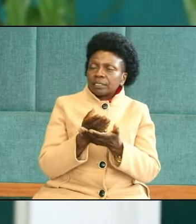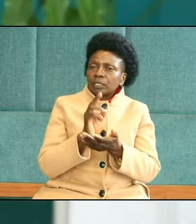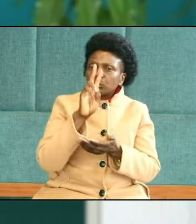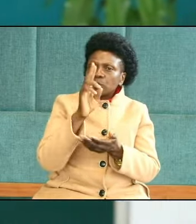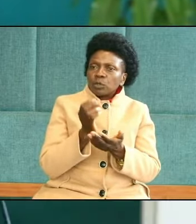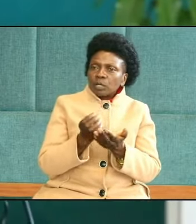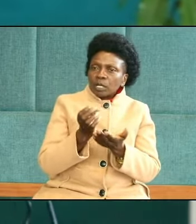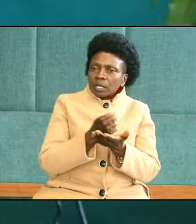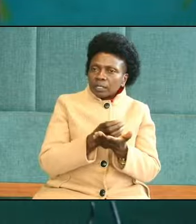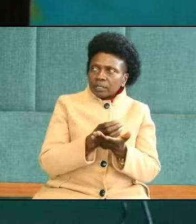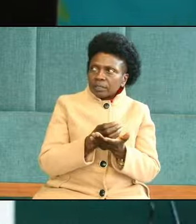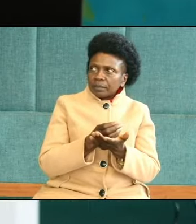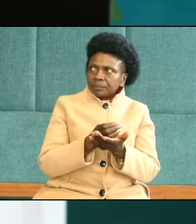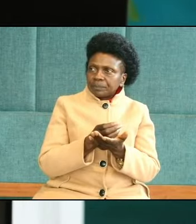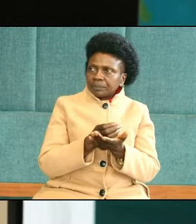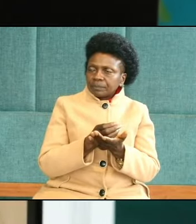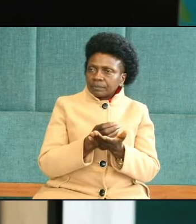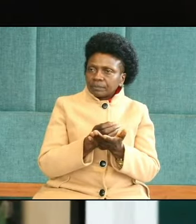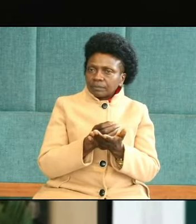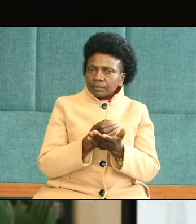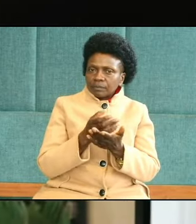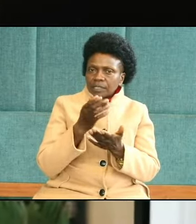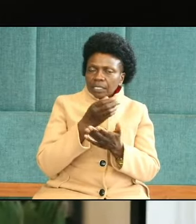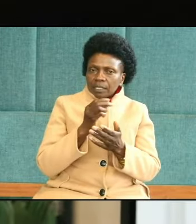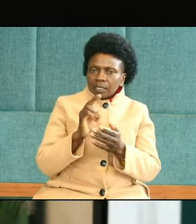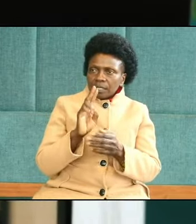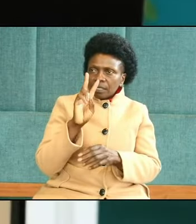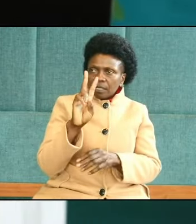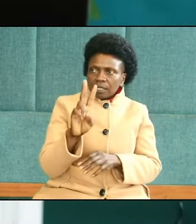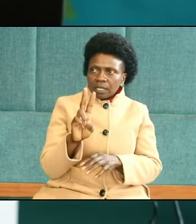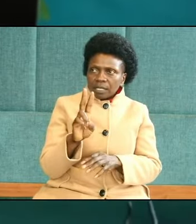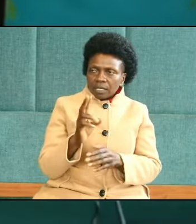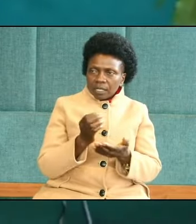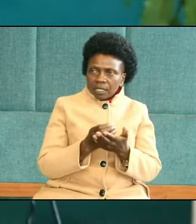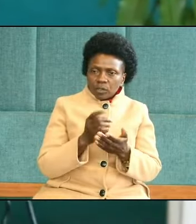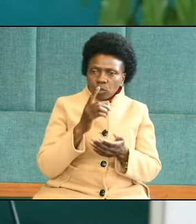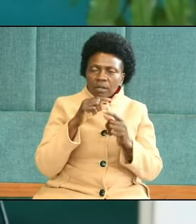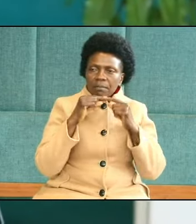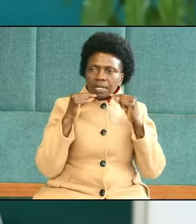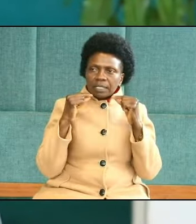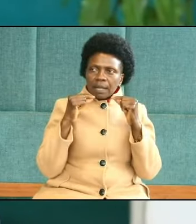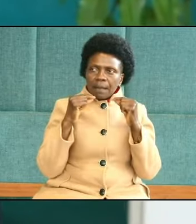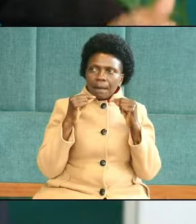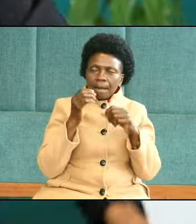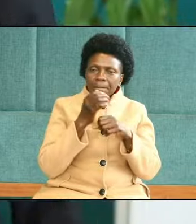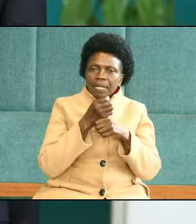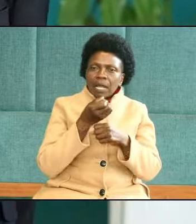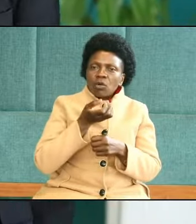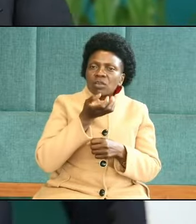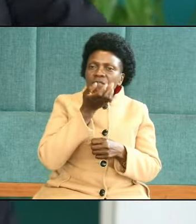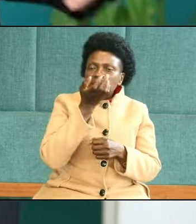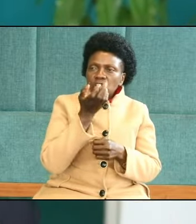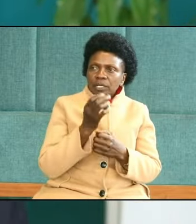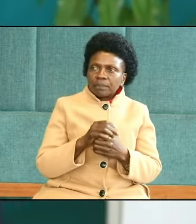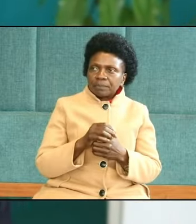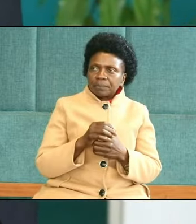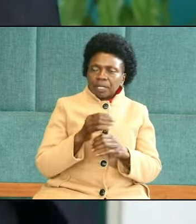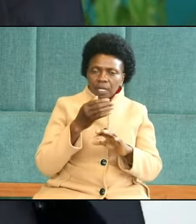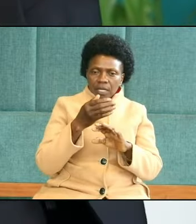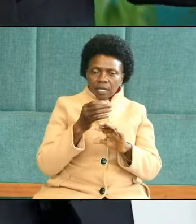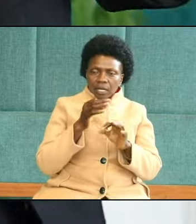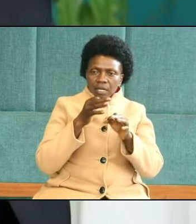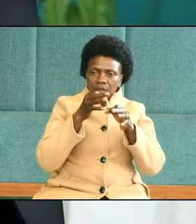actually, and as I got to the second course, one pastor made a confession in front of the